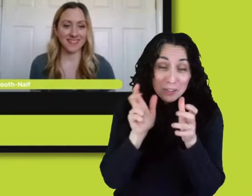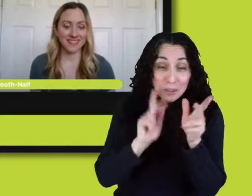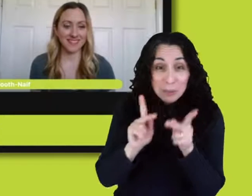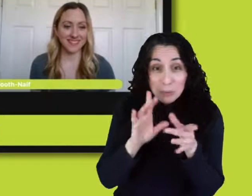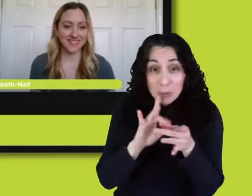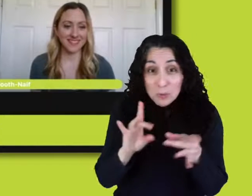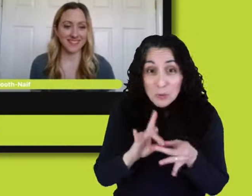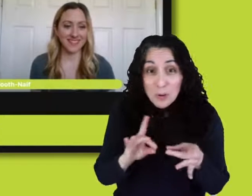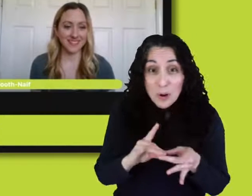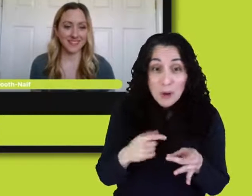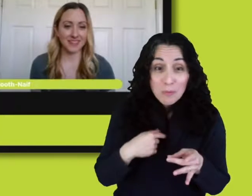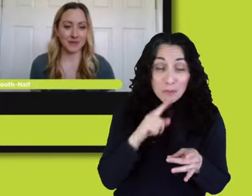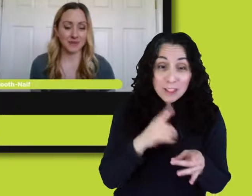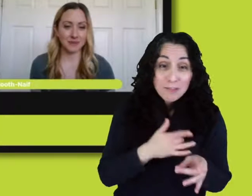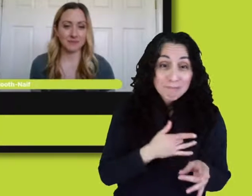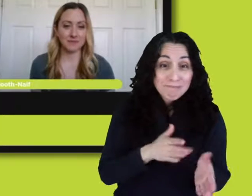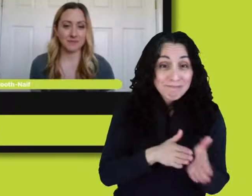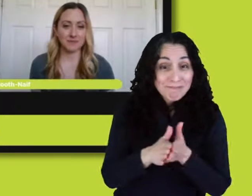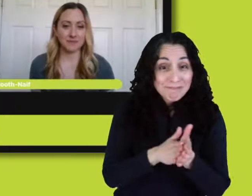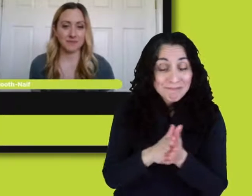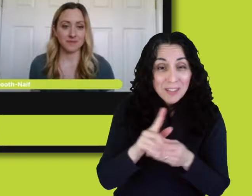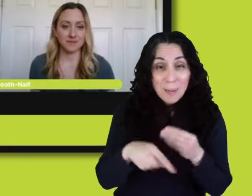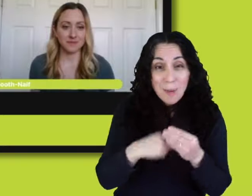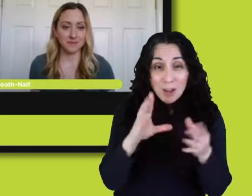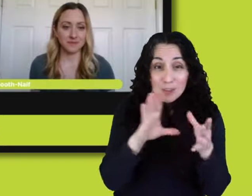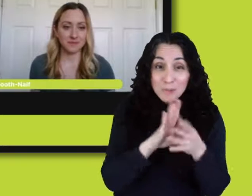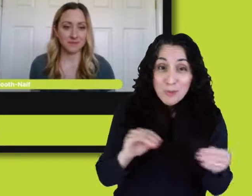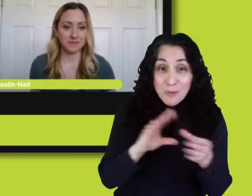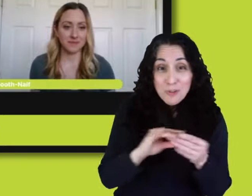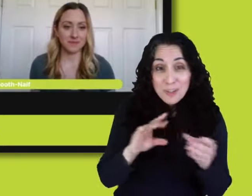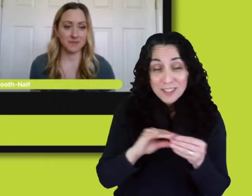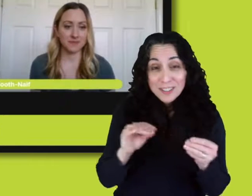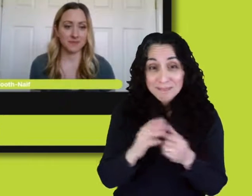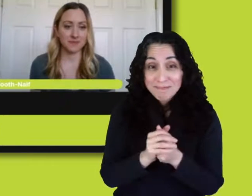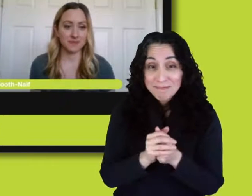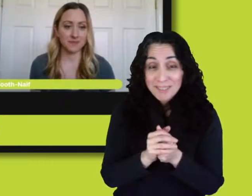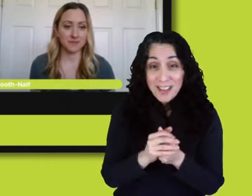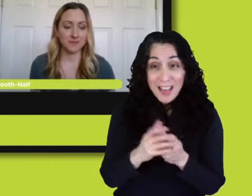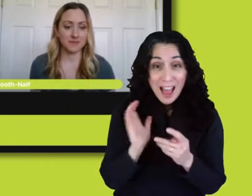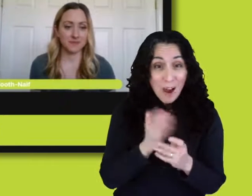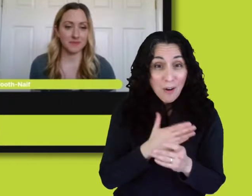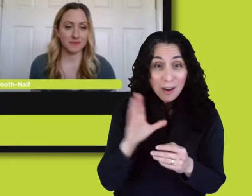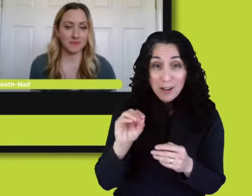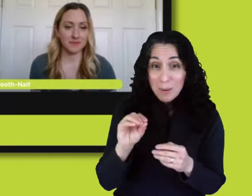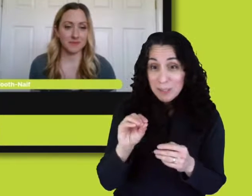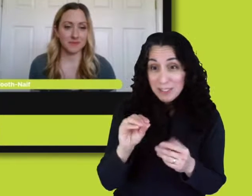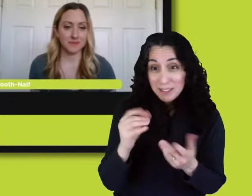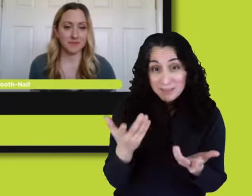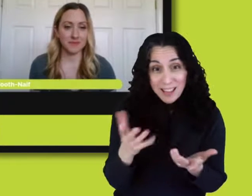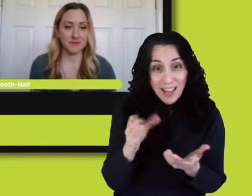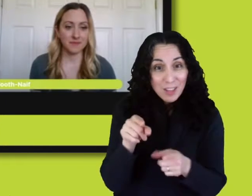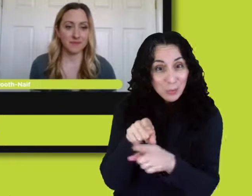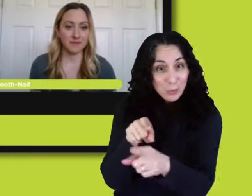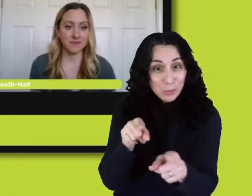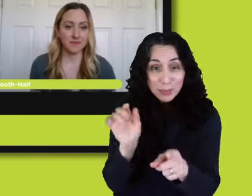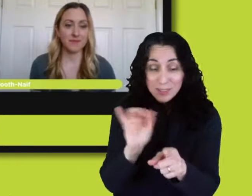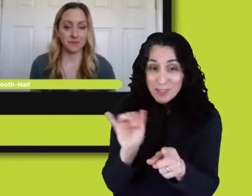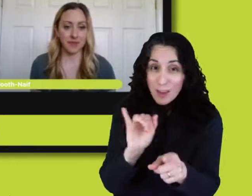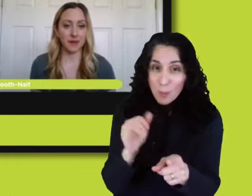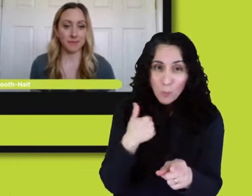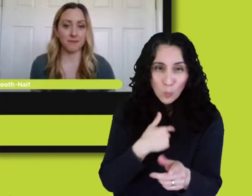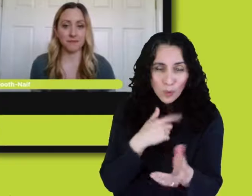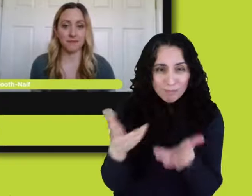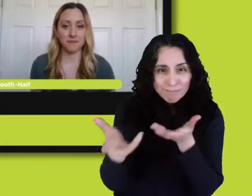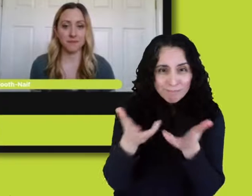love to listen to people's stories, and I'm really passionate about storytelling and just our company in general, and also you guys. Like,